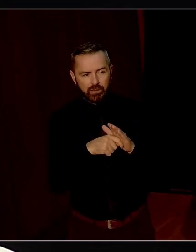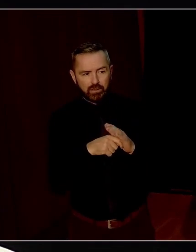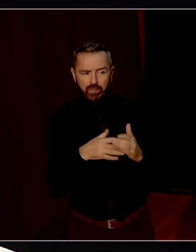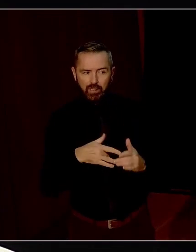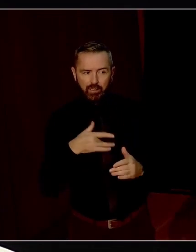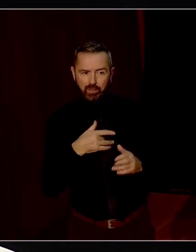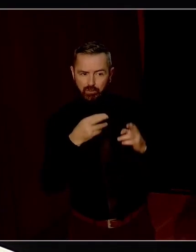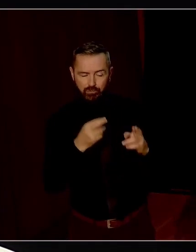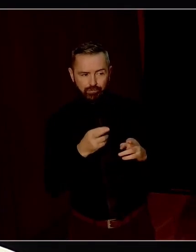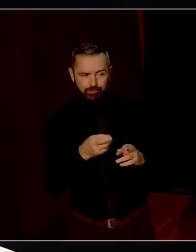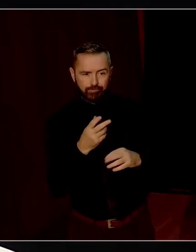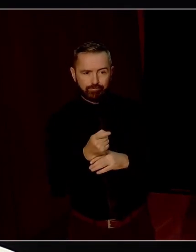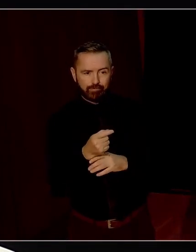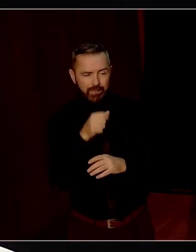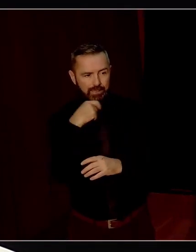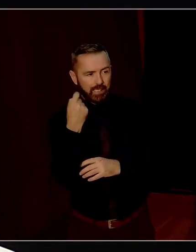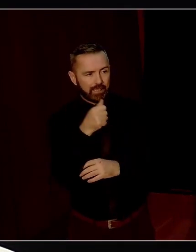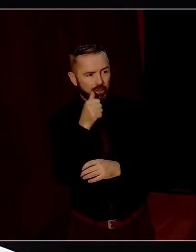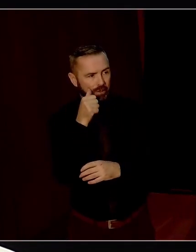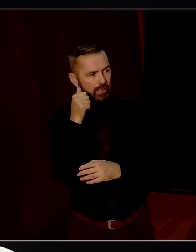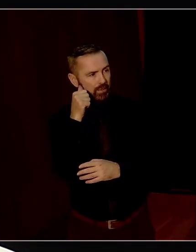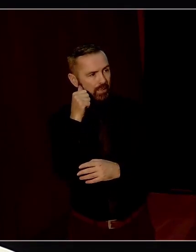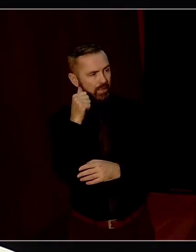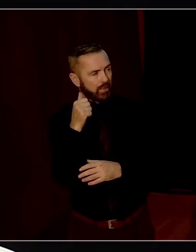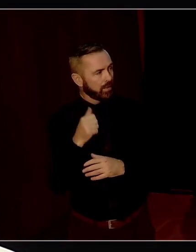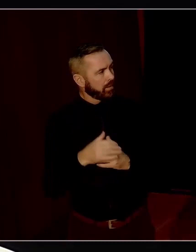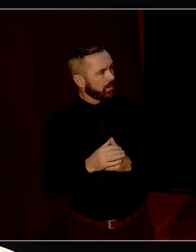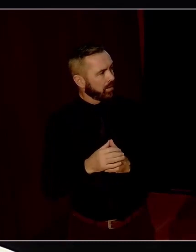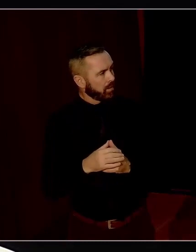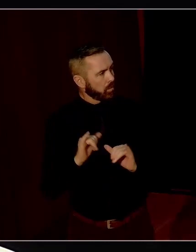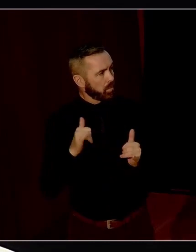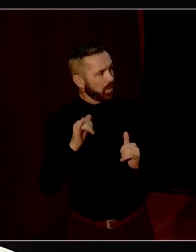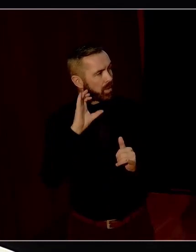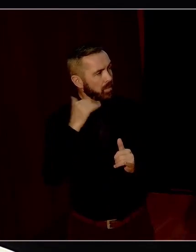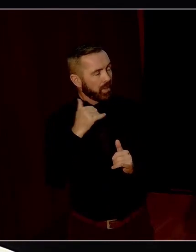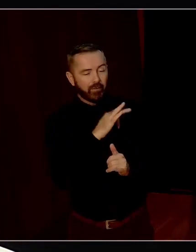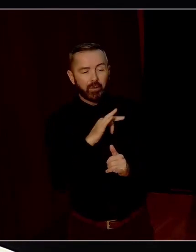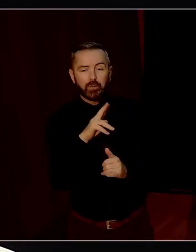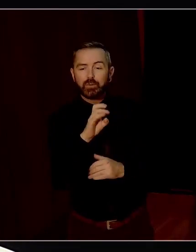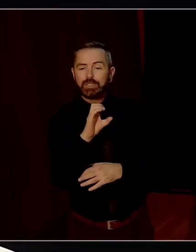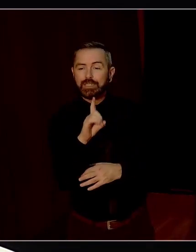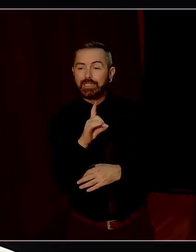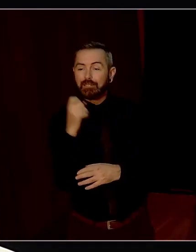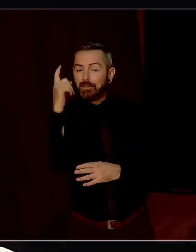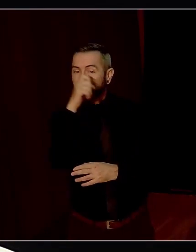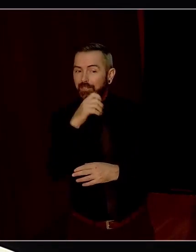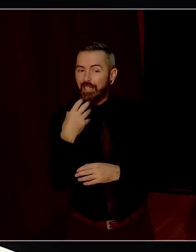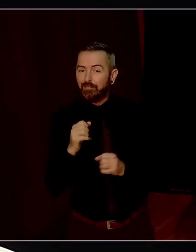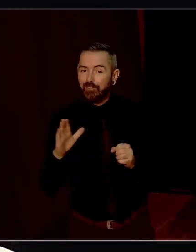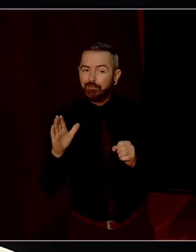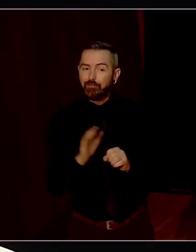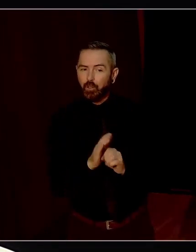thought, admitted yesterday. Maybe because he's a Cork graduate, it's difficult to give